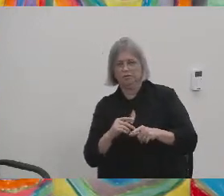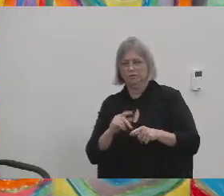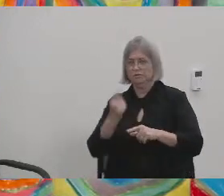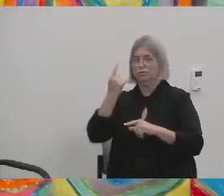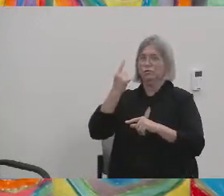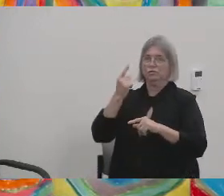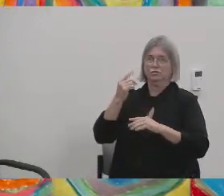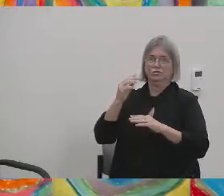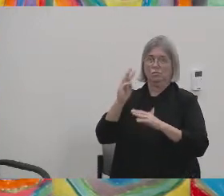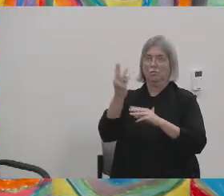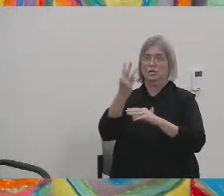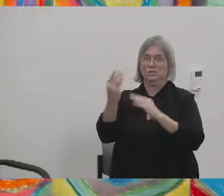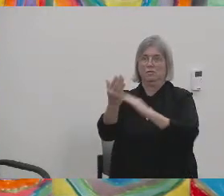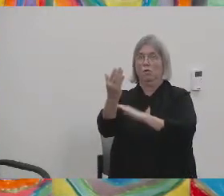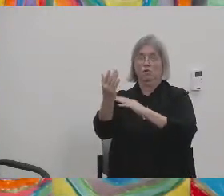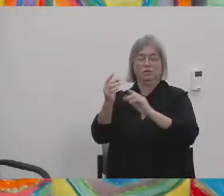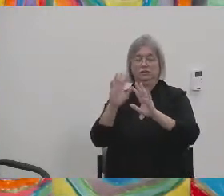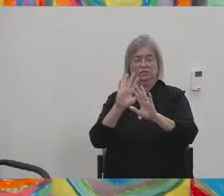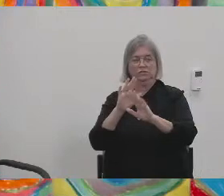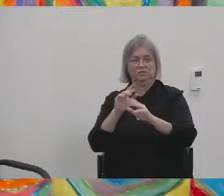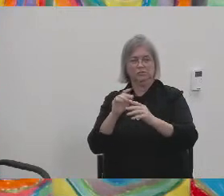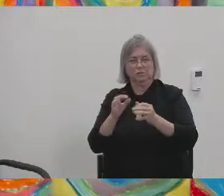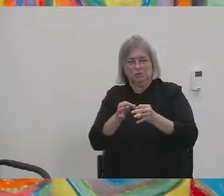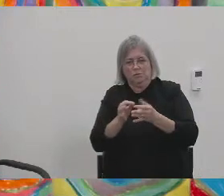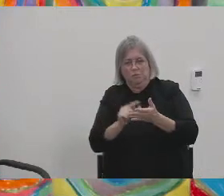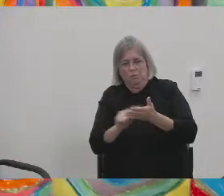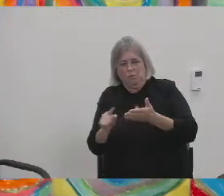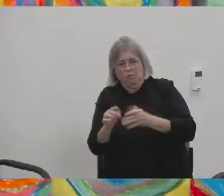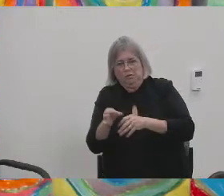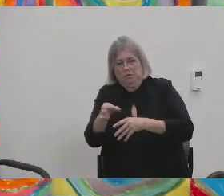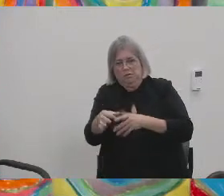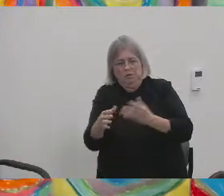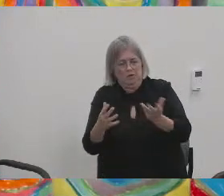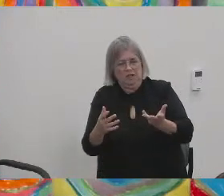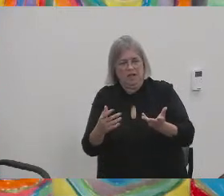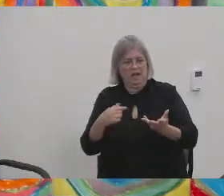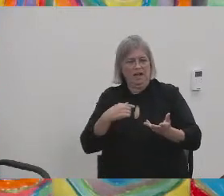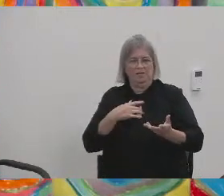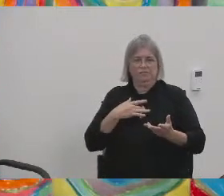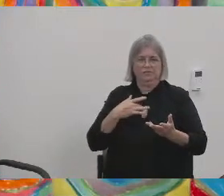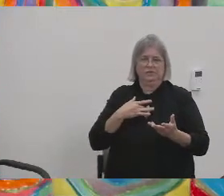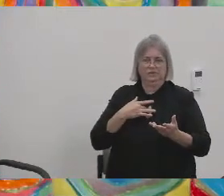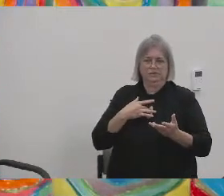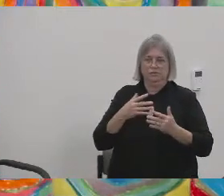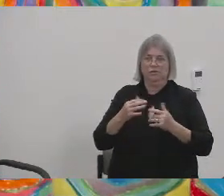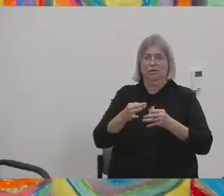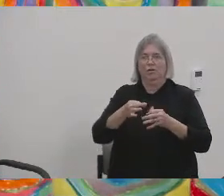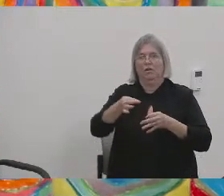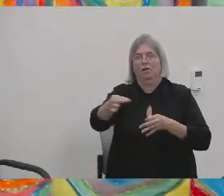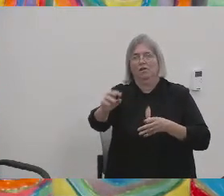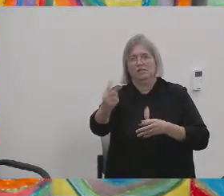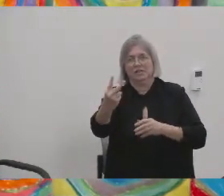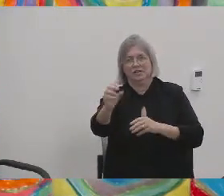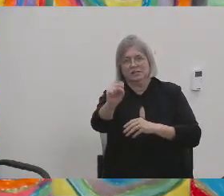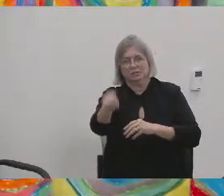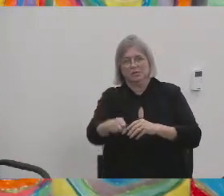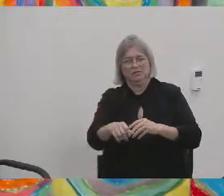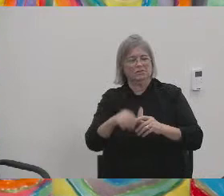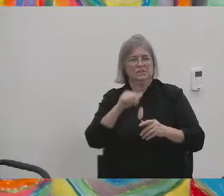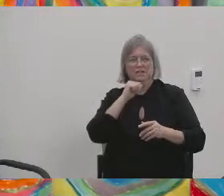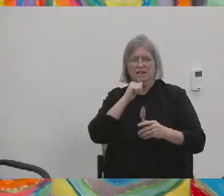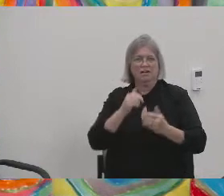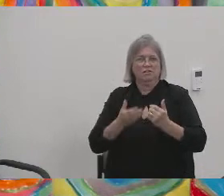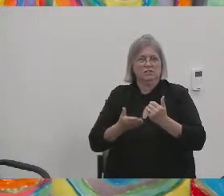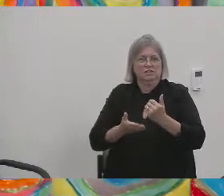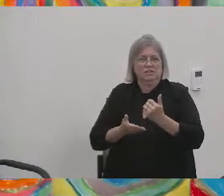Wednesday morning, even, you know, a week to look at it. I just don't think that waiting until 2nd semester is what's in the best